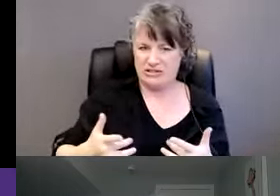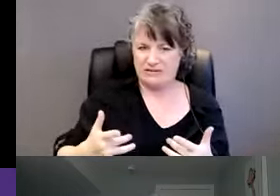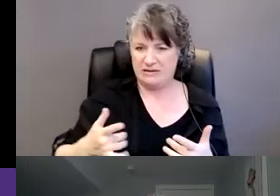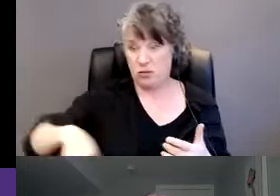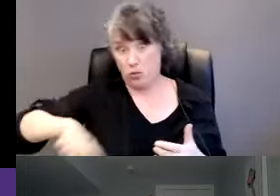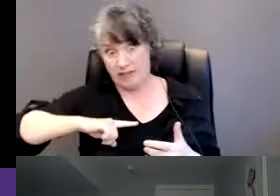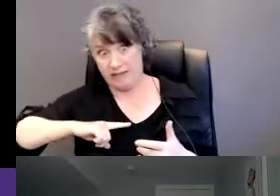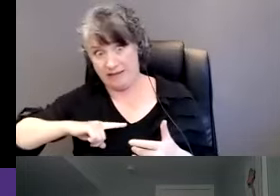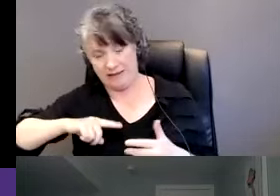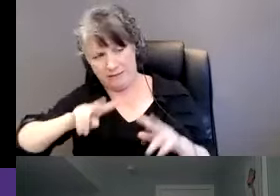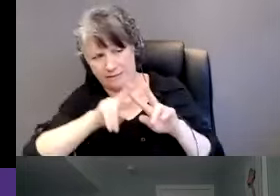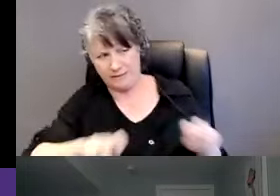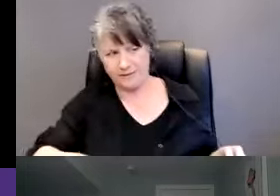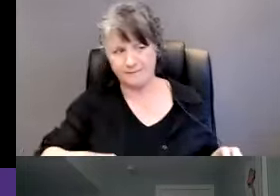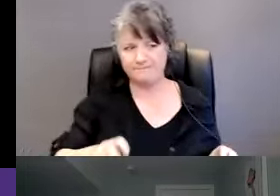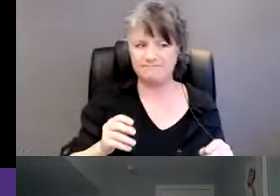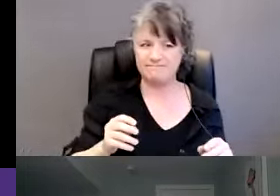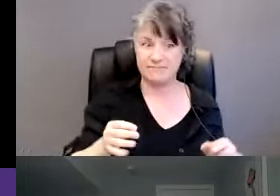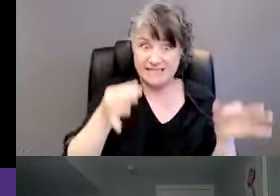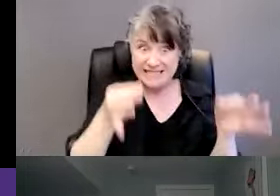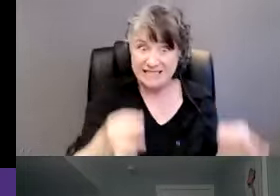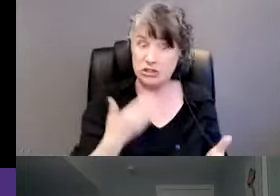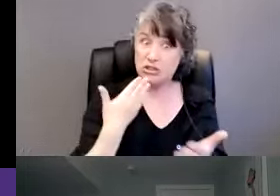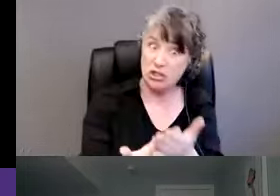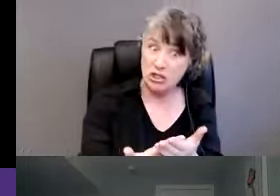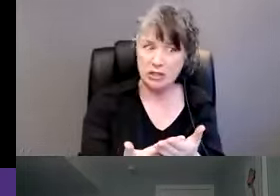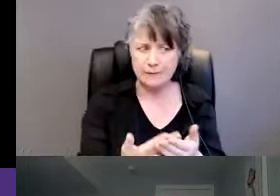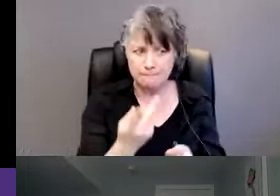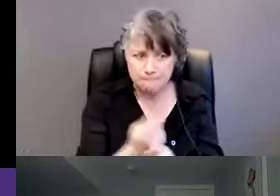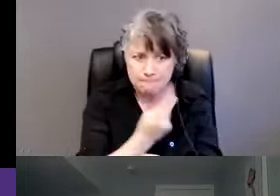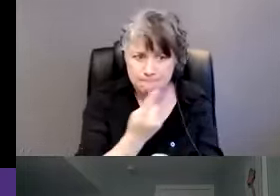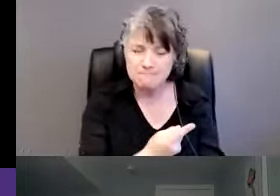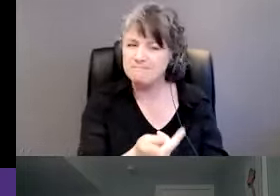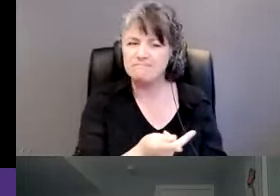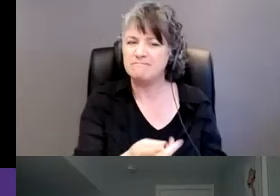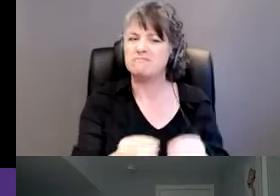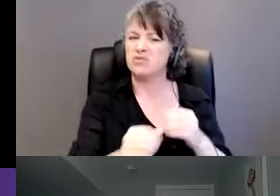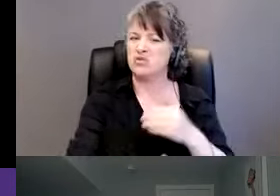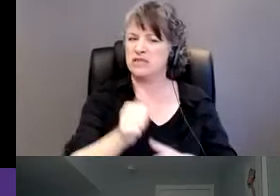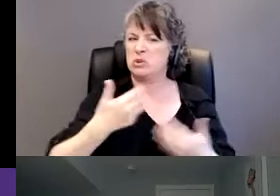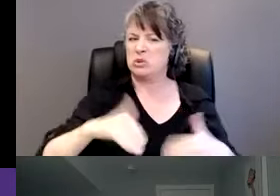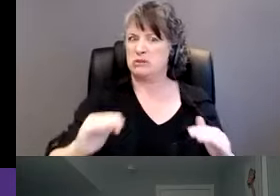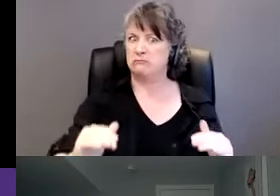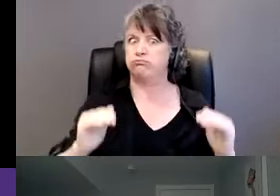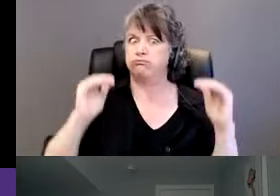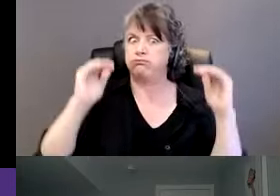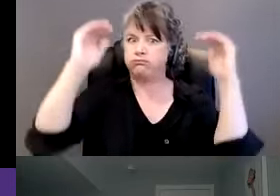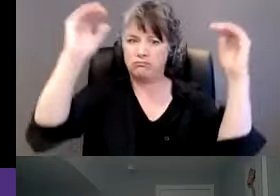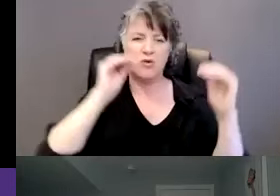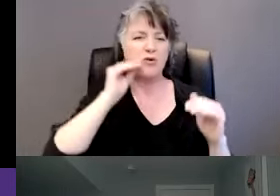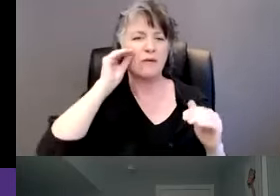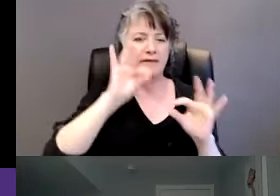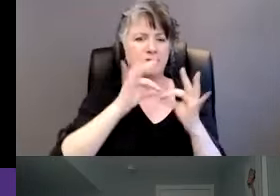Mrs. Smith were making sound decisions and were potentially putting themselves at further risk due to the changes in the home